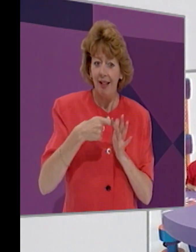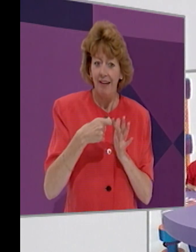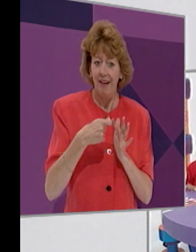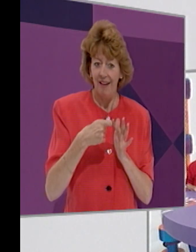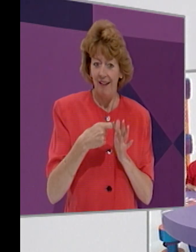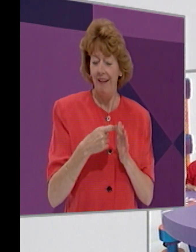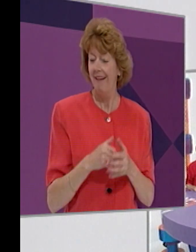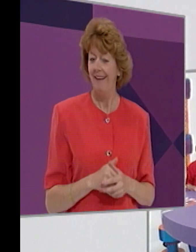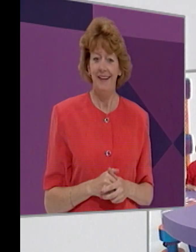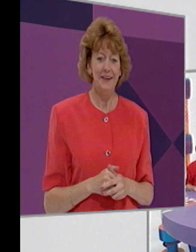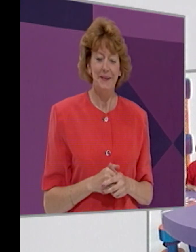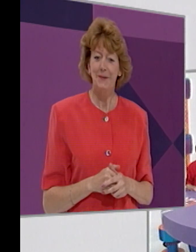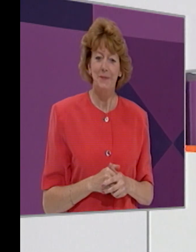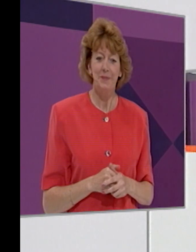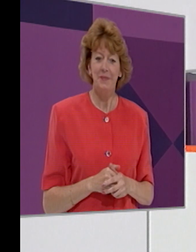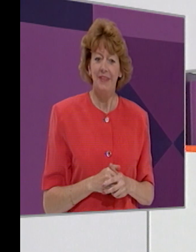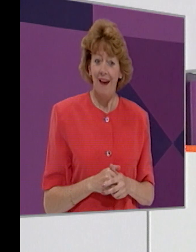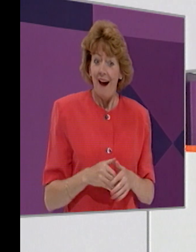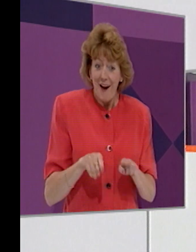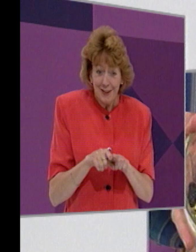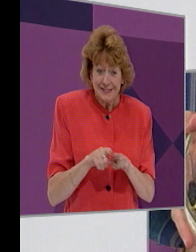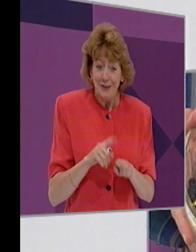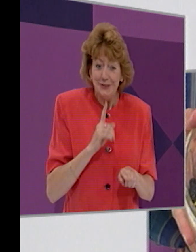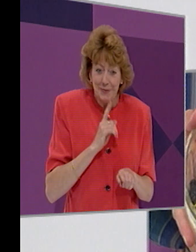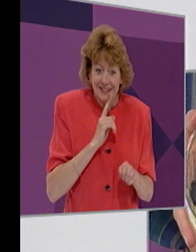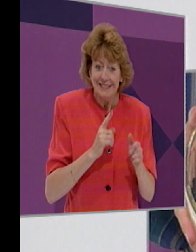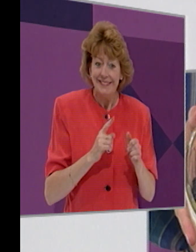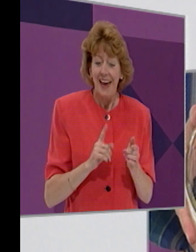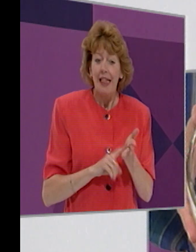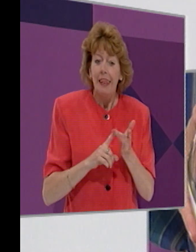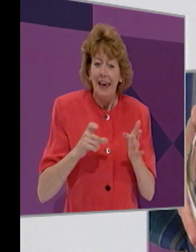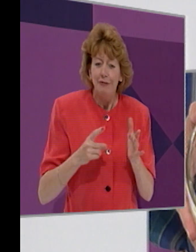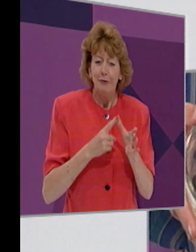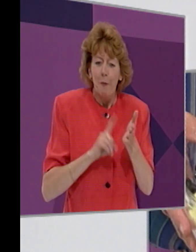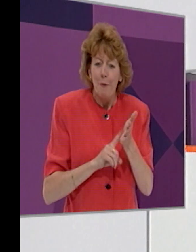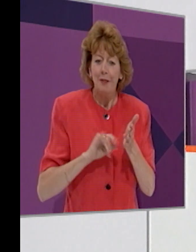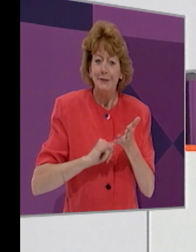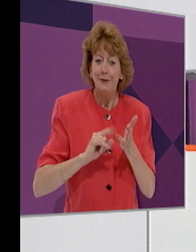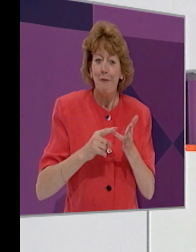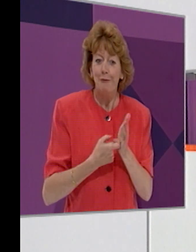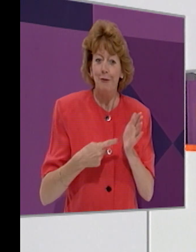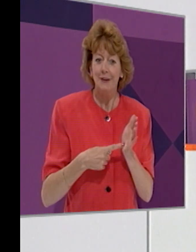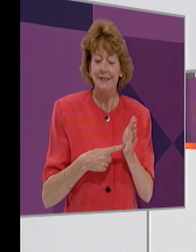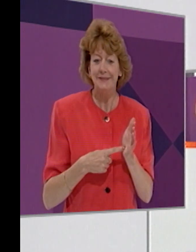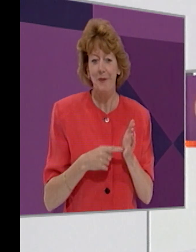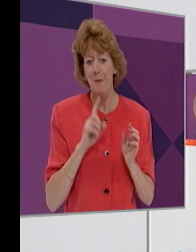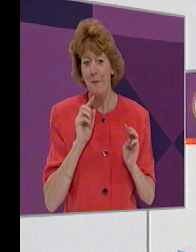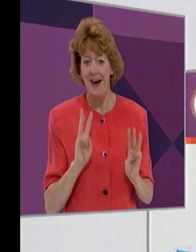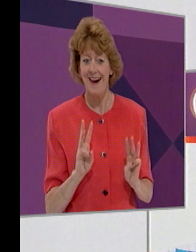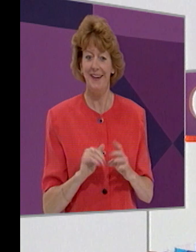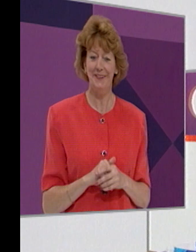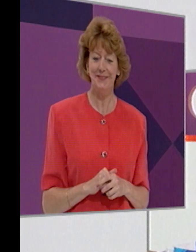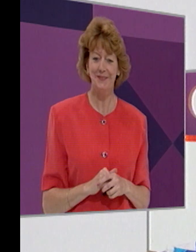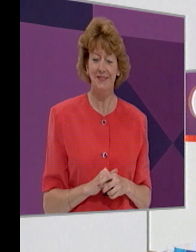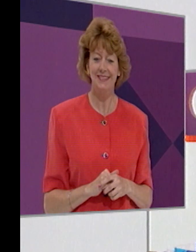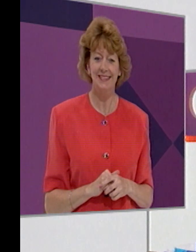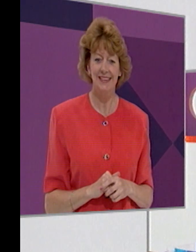Licorice all sorts. No, definitely not. Yes, seaweed, they would be licorice any sorts. They certainly would. So, what about that?